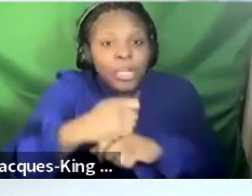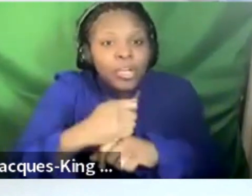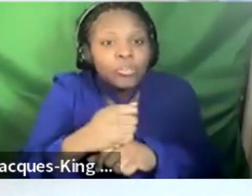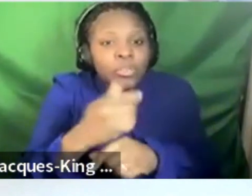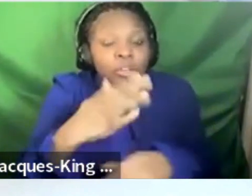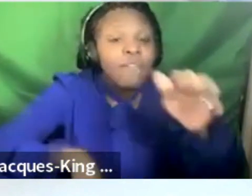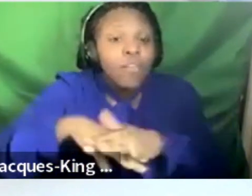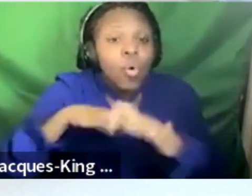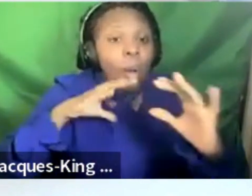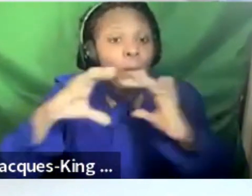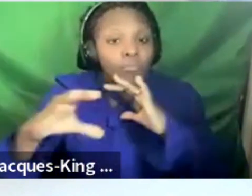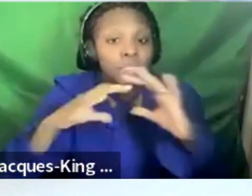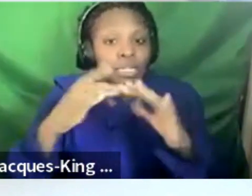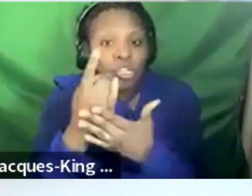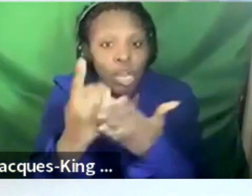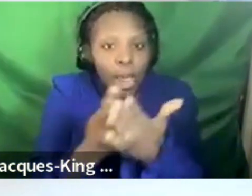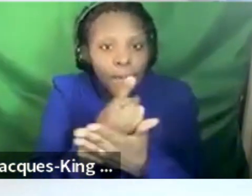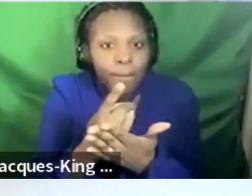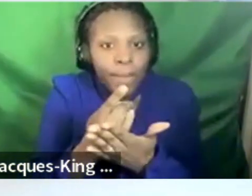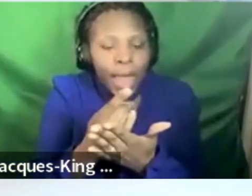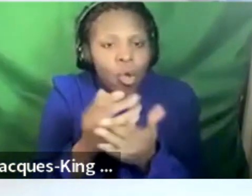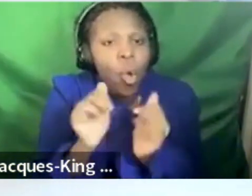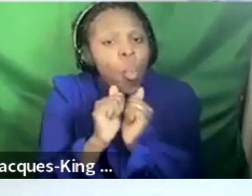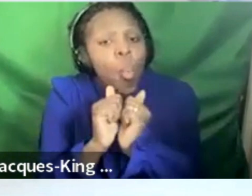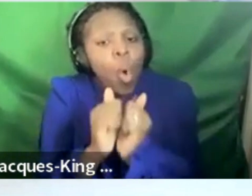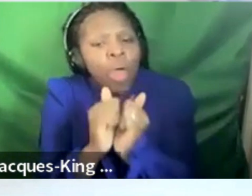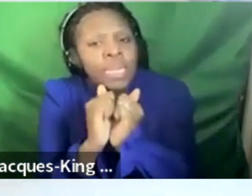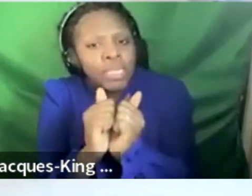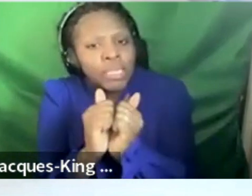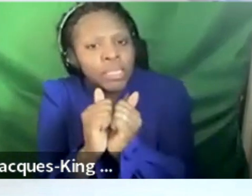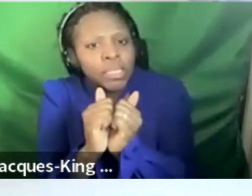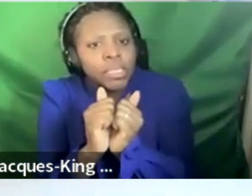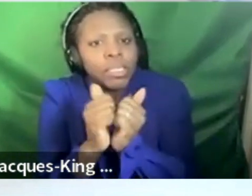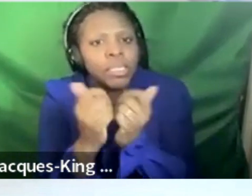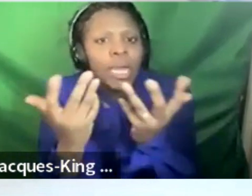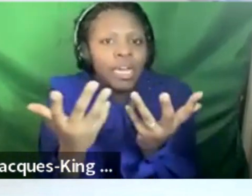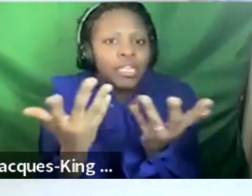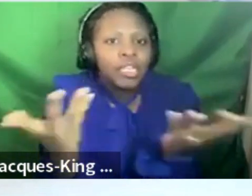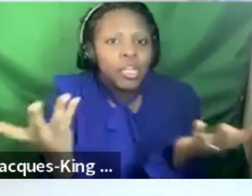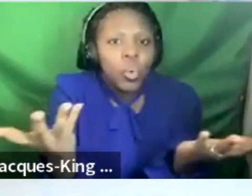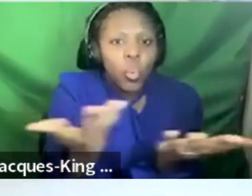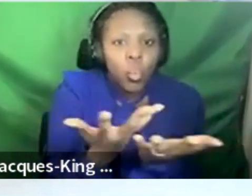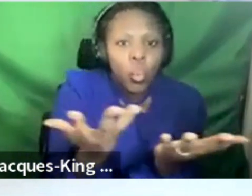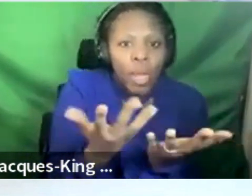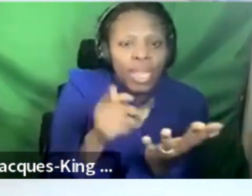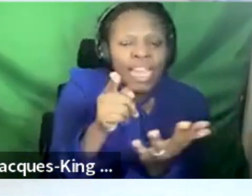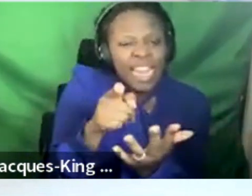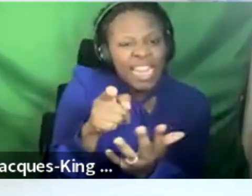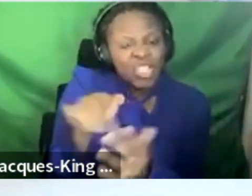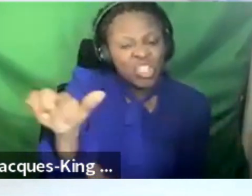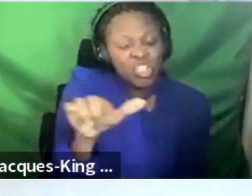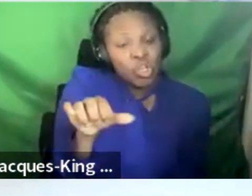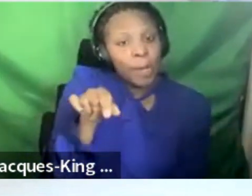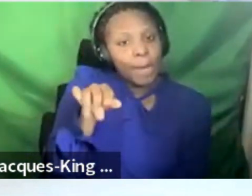immediately, it becomes a whole conversation about worthiness and